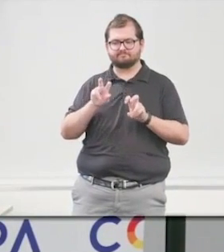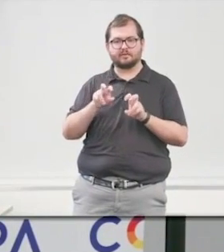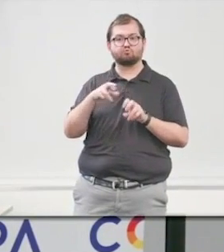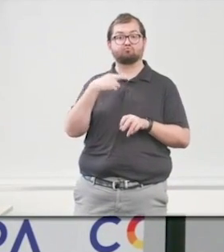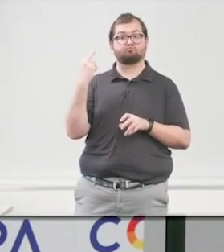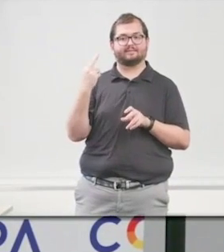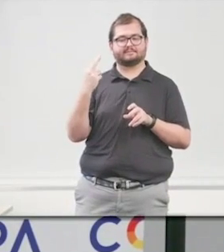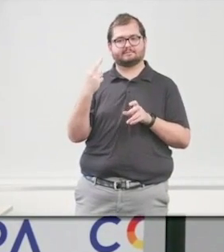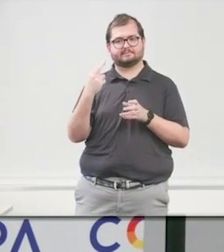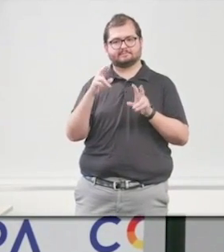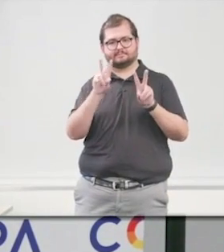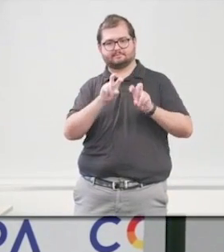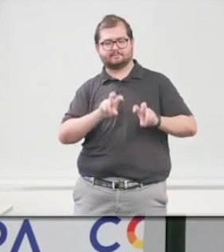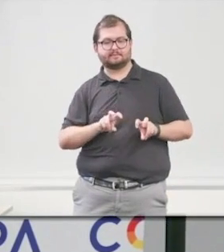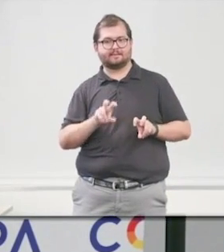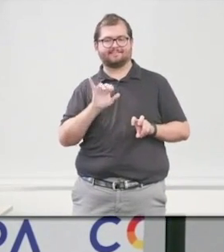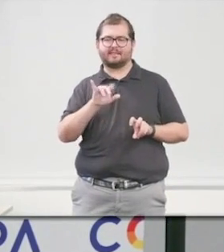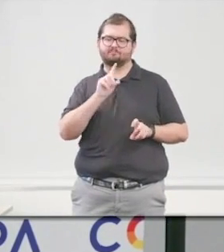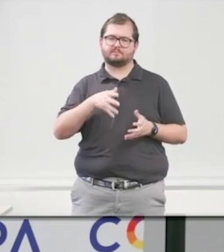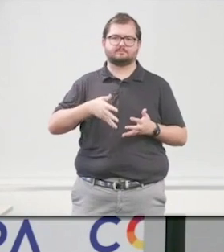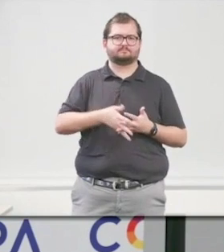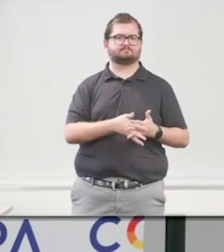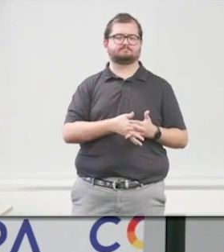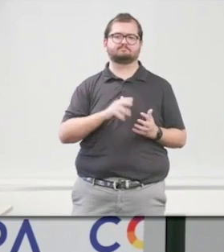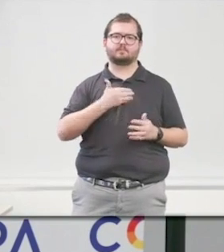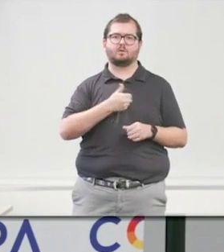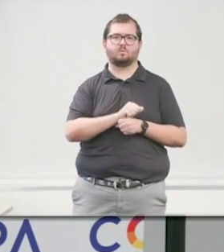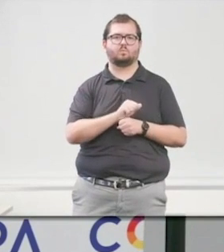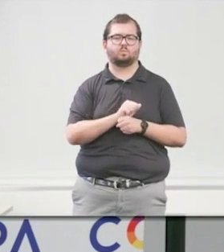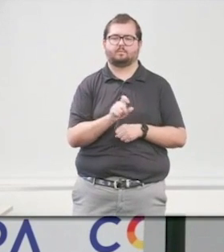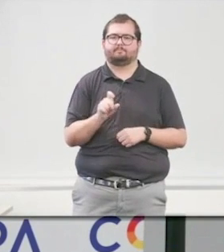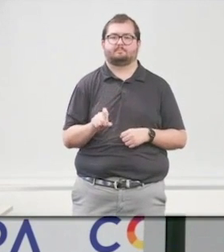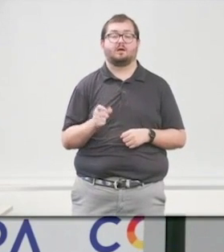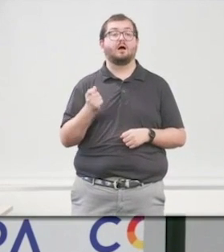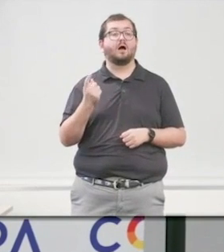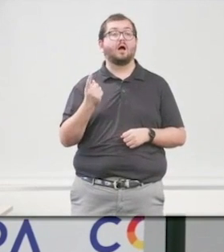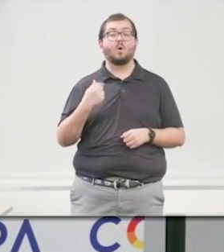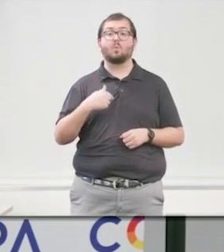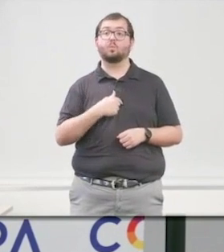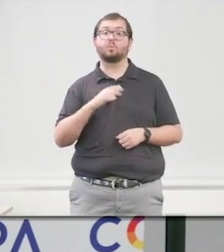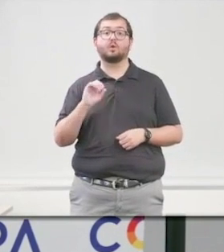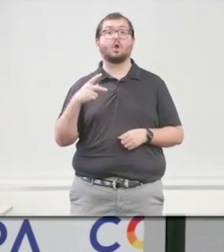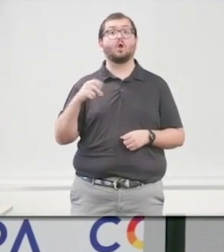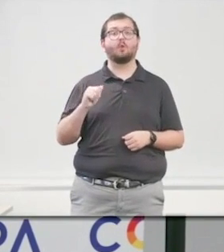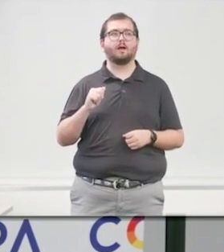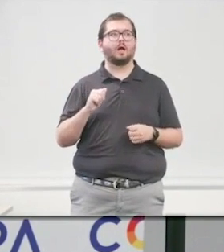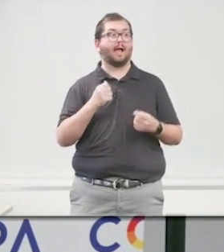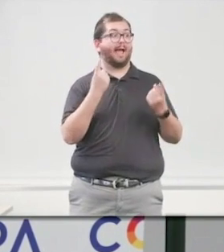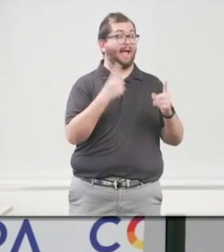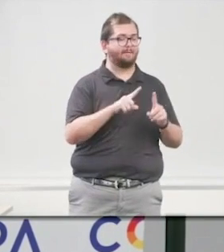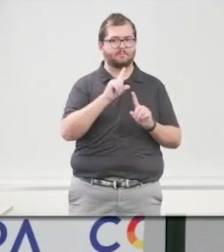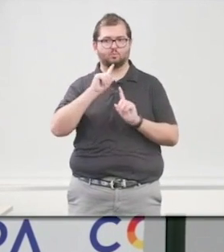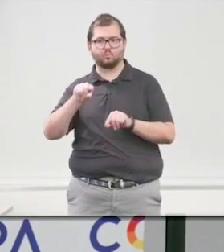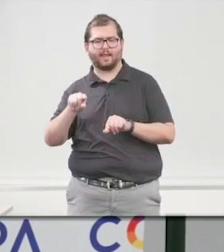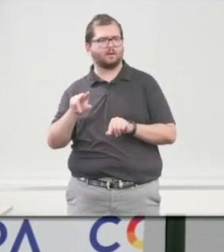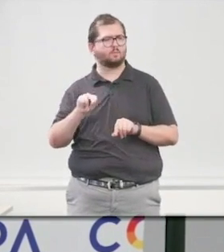really embedded into the work that we do within a healthcare system, because we don't want to be at COPA a reactive system of care,